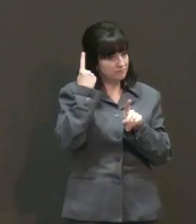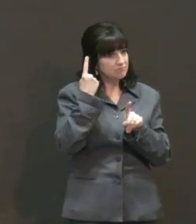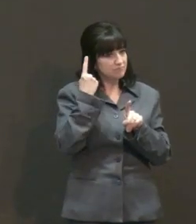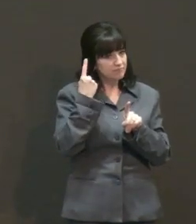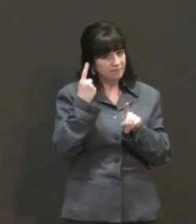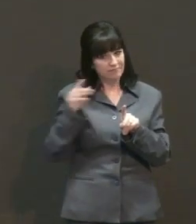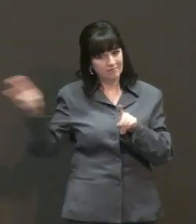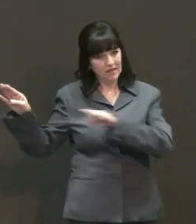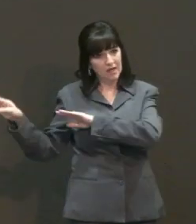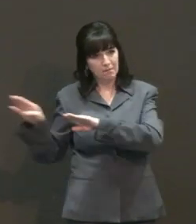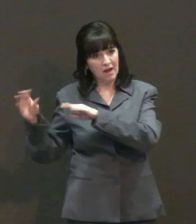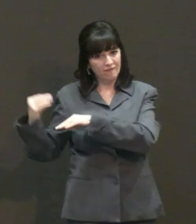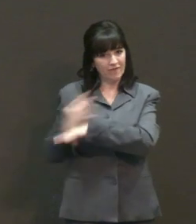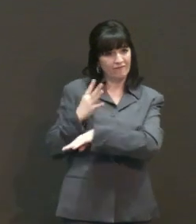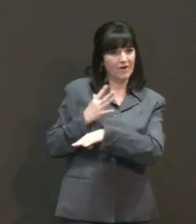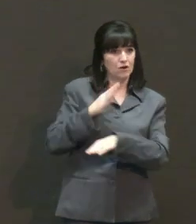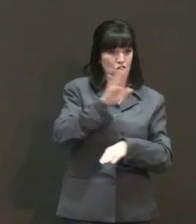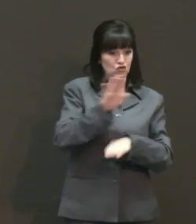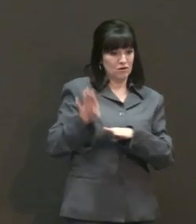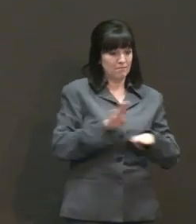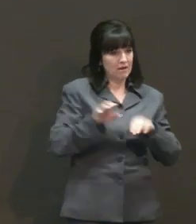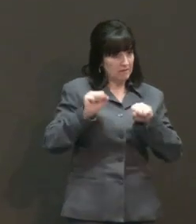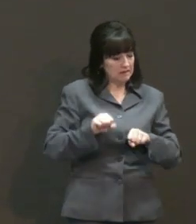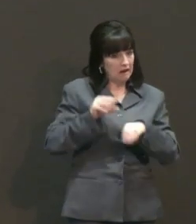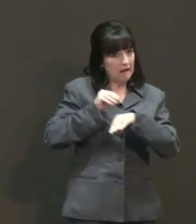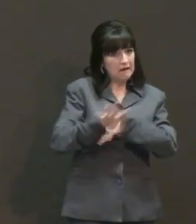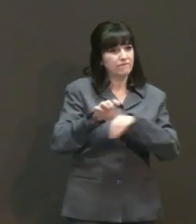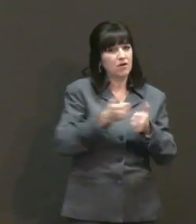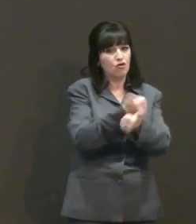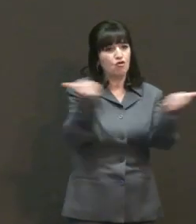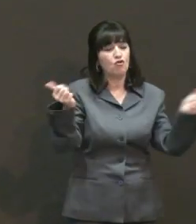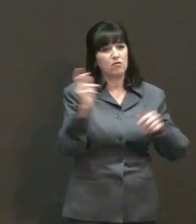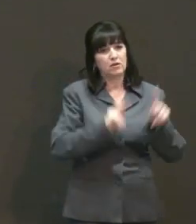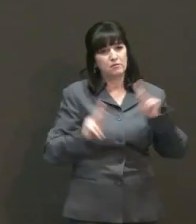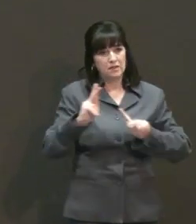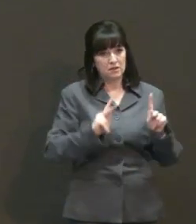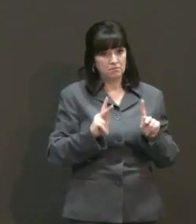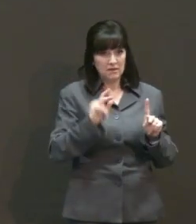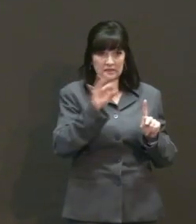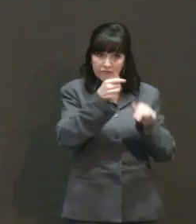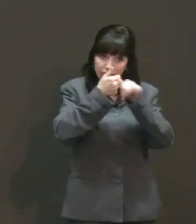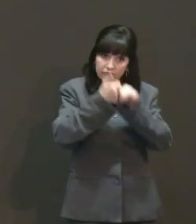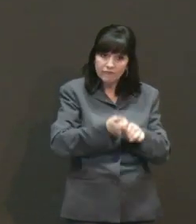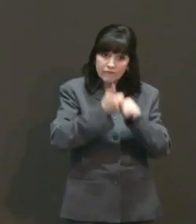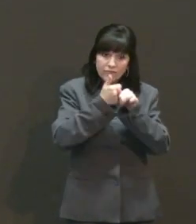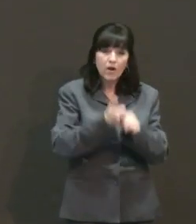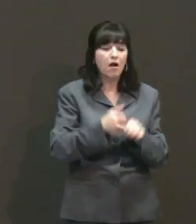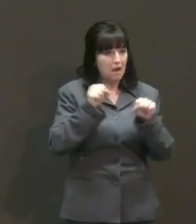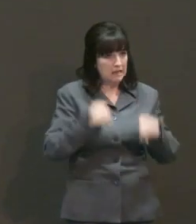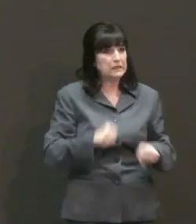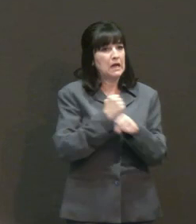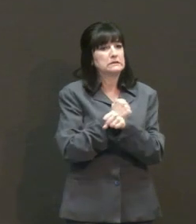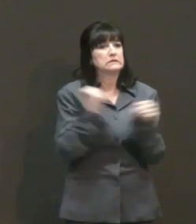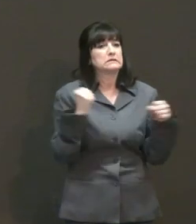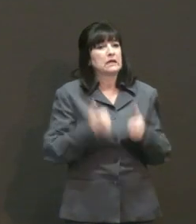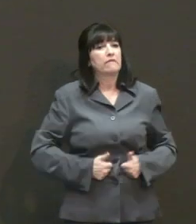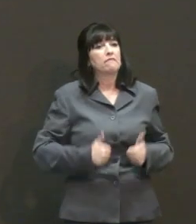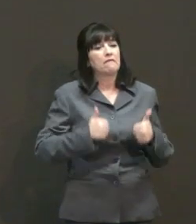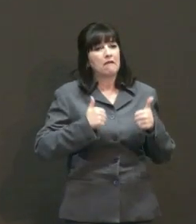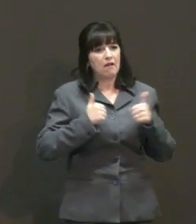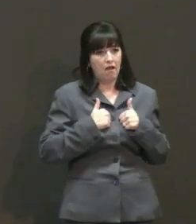neighbors' actions affect you, and we'll be able to save lives if we're able to do that together. So I want to wish